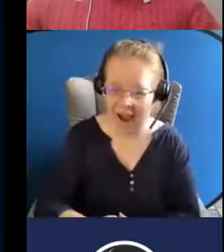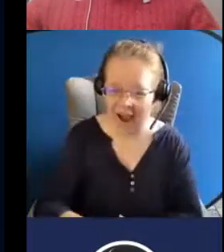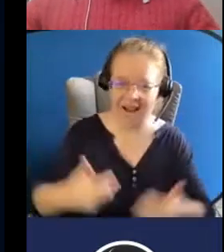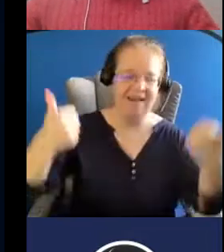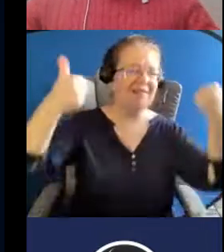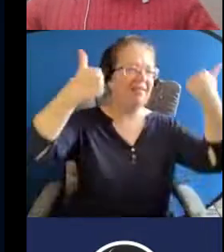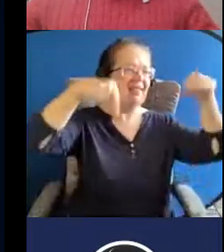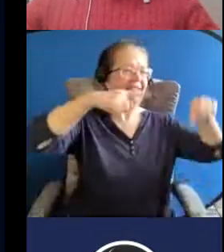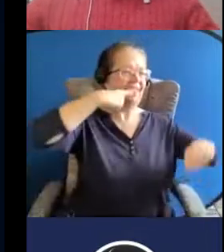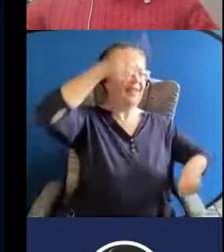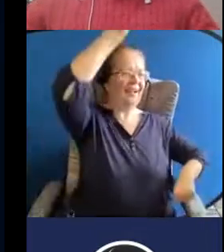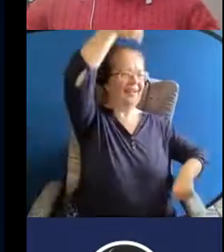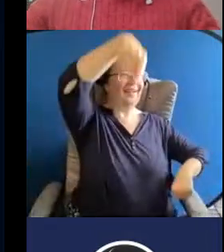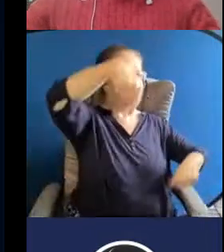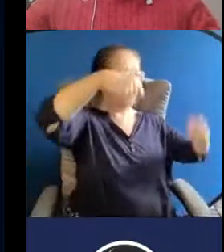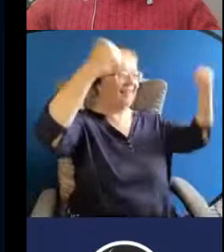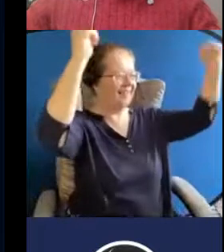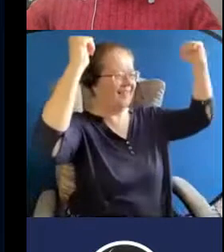live for those moments.